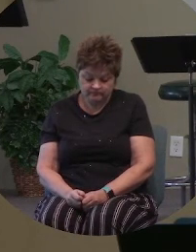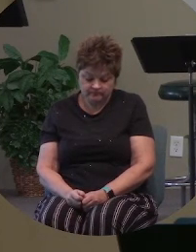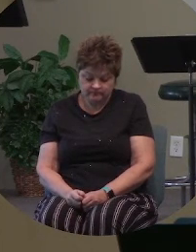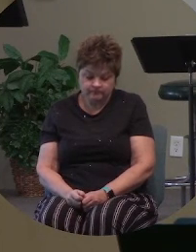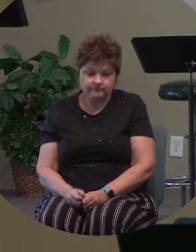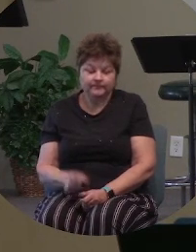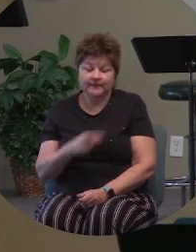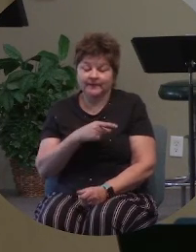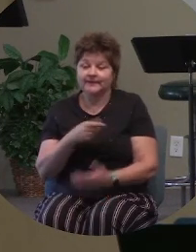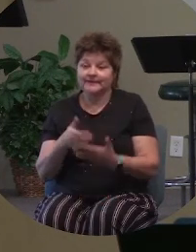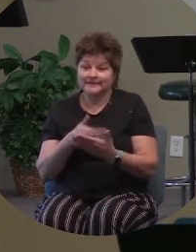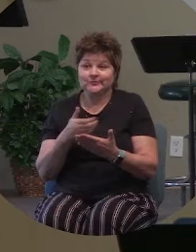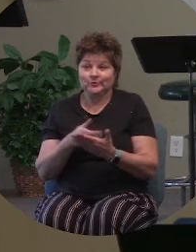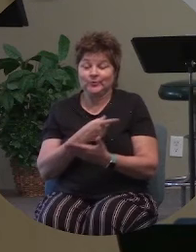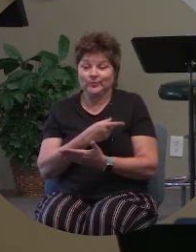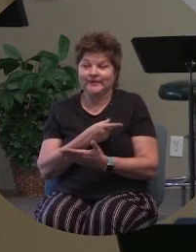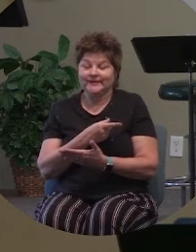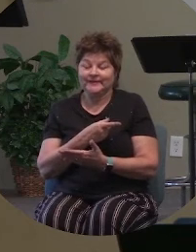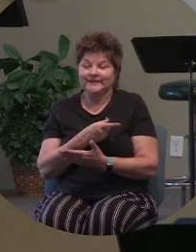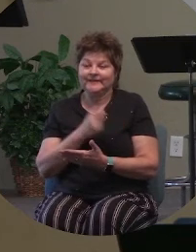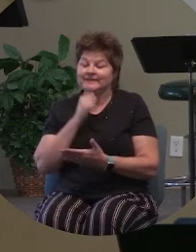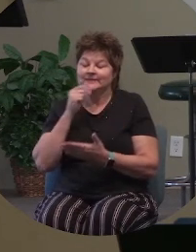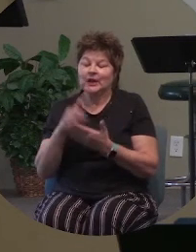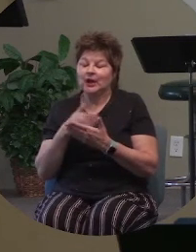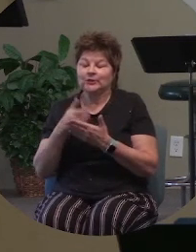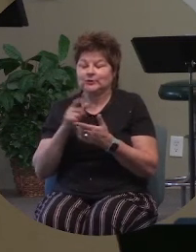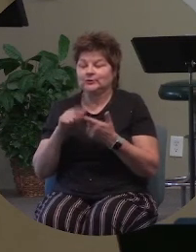This is new to us. This is not new to God.